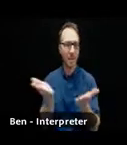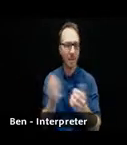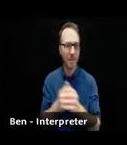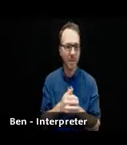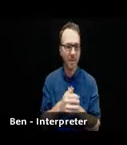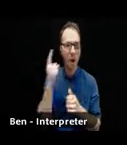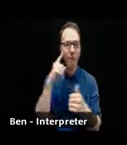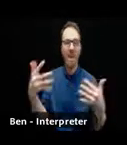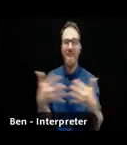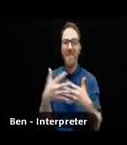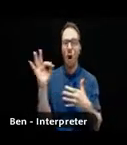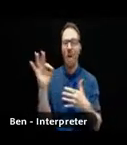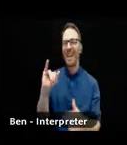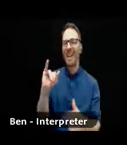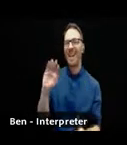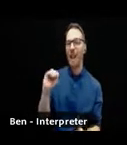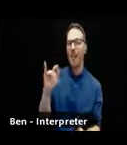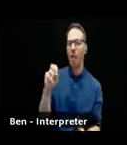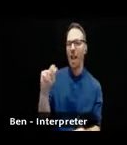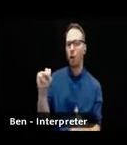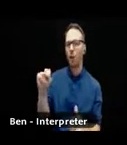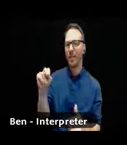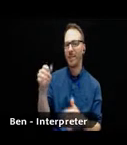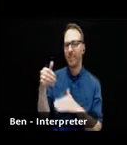of immigration consequences, et cetera,